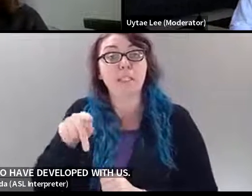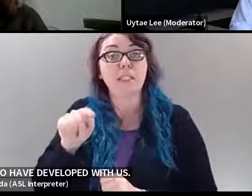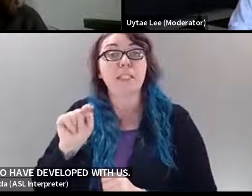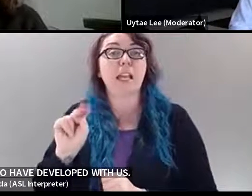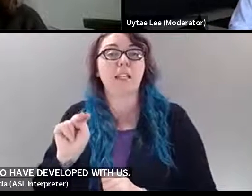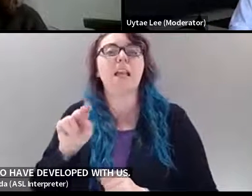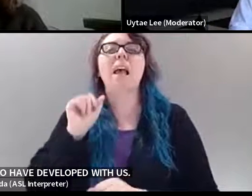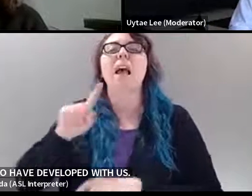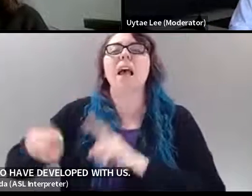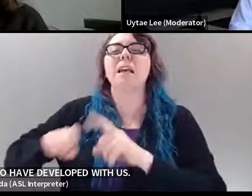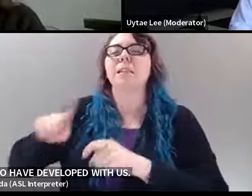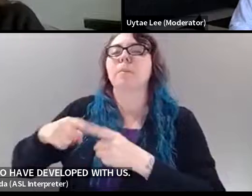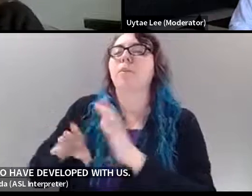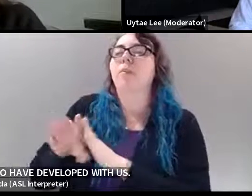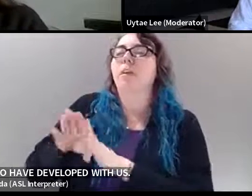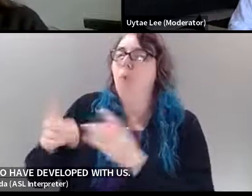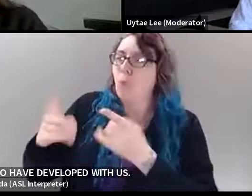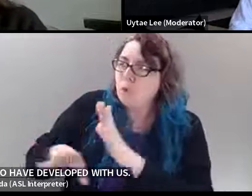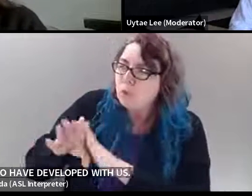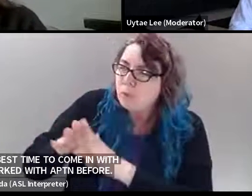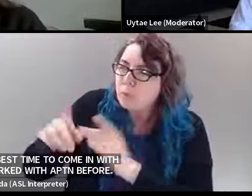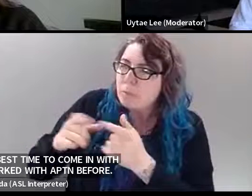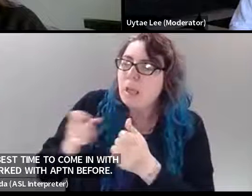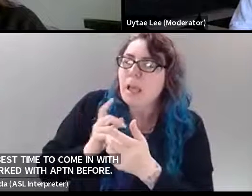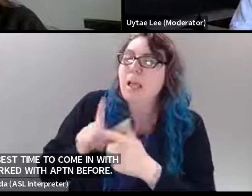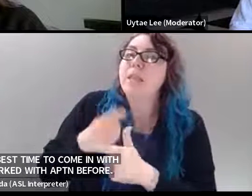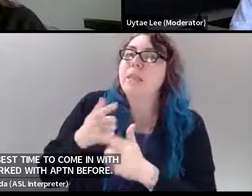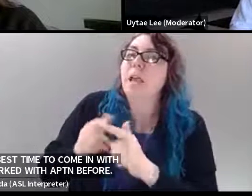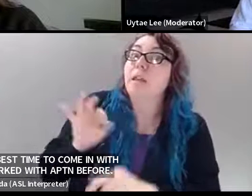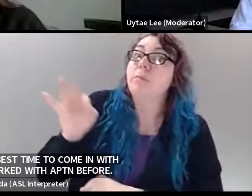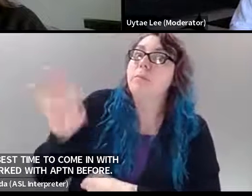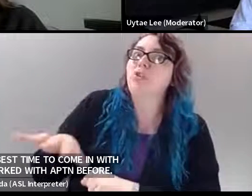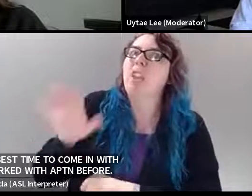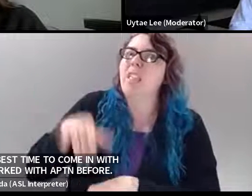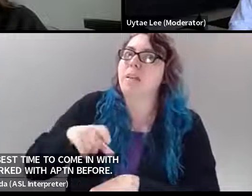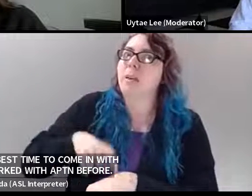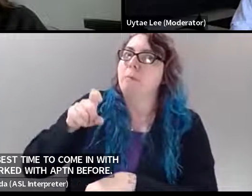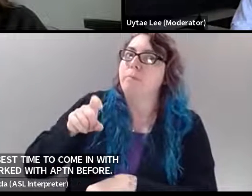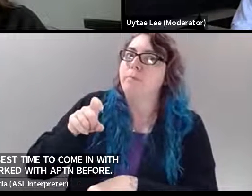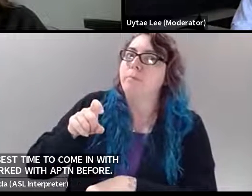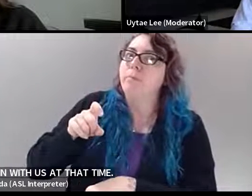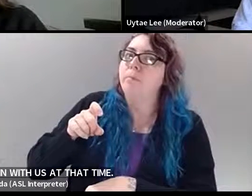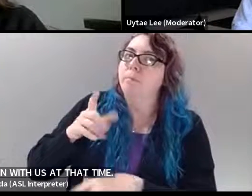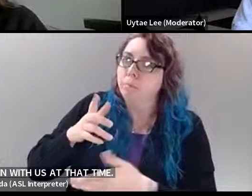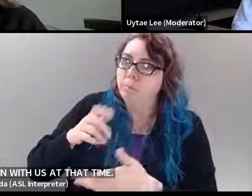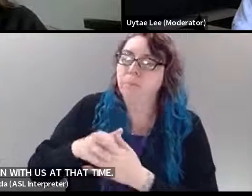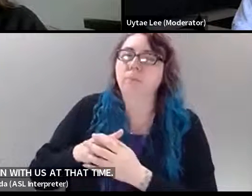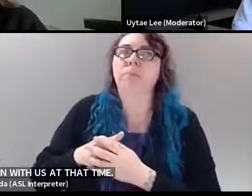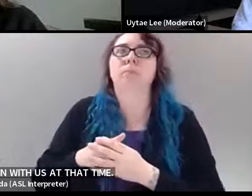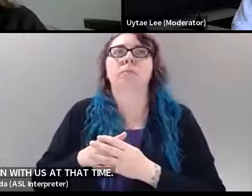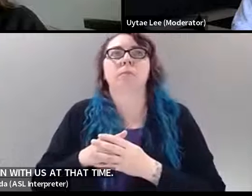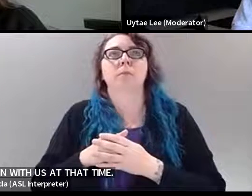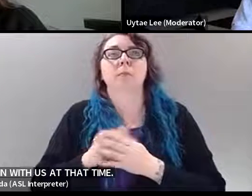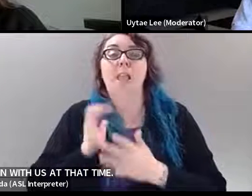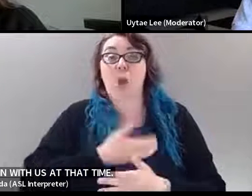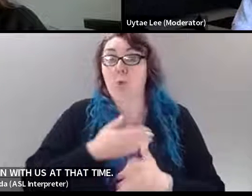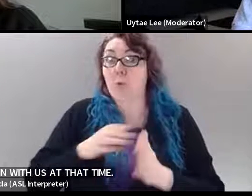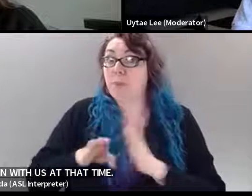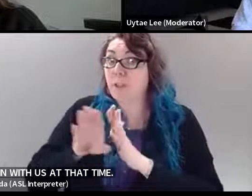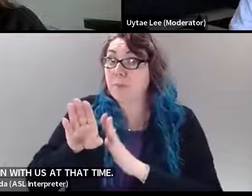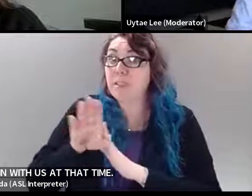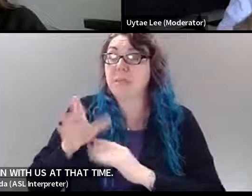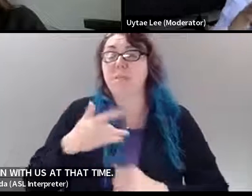and get in with us at that time. A lot of our development is done starting in December